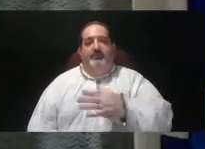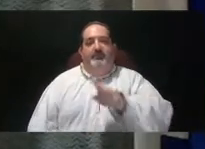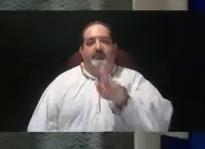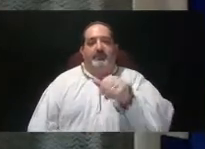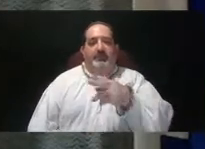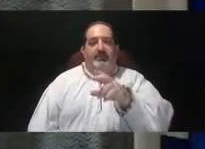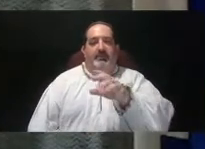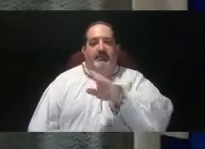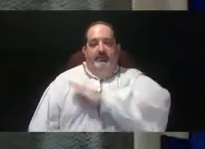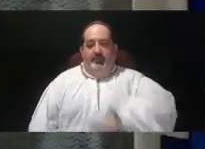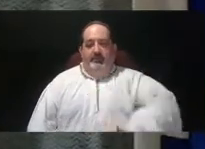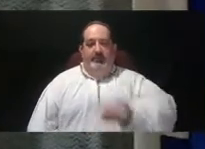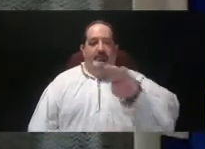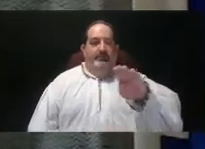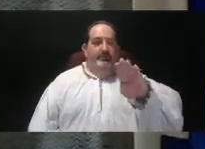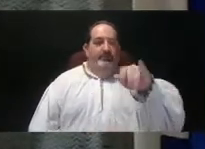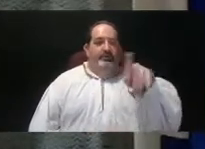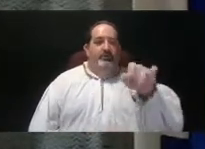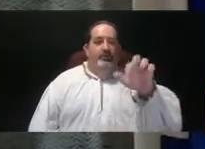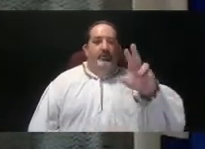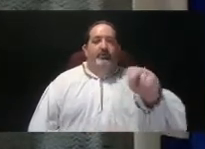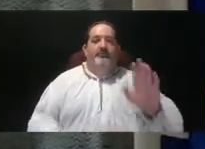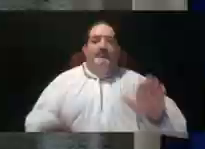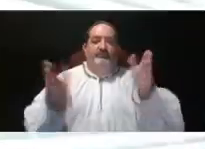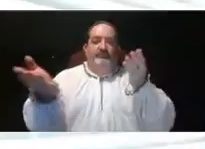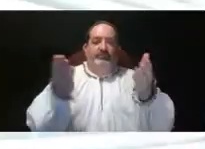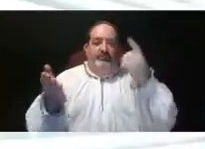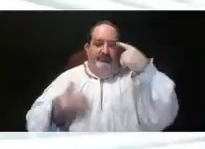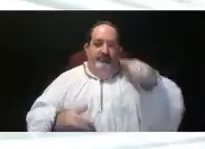for exemplar service to the barony of Danor.